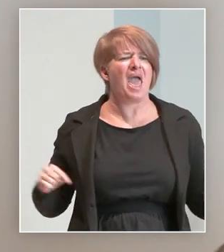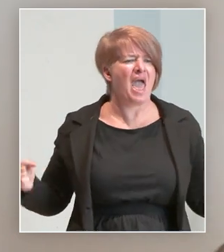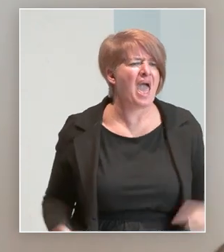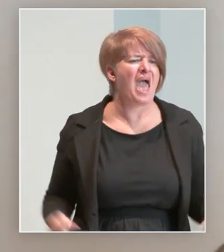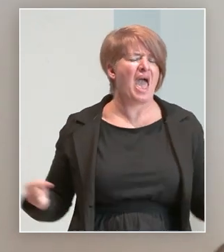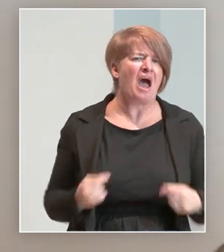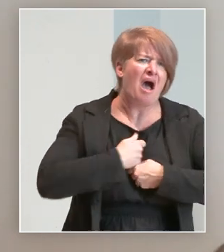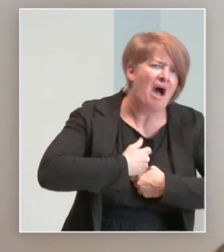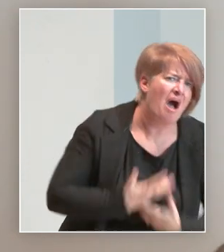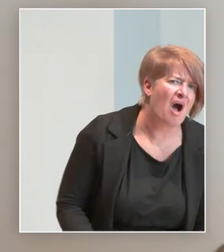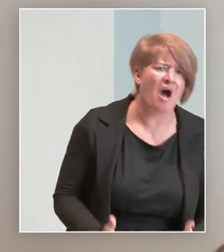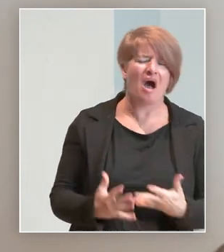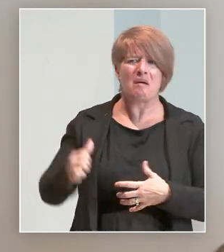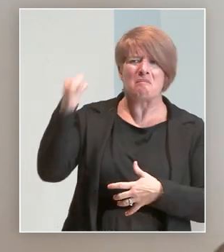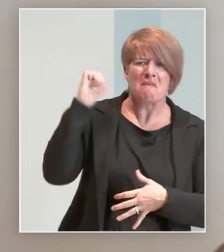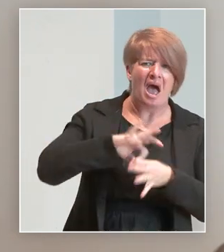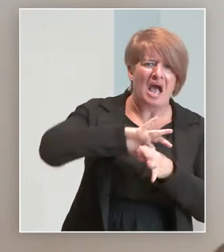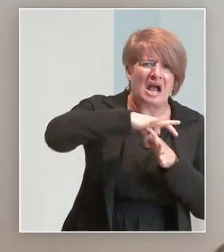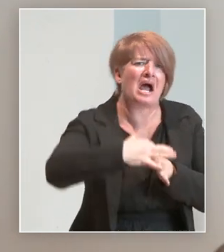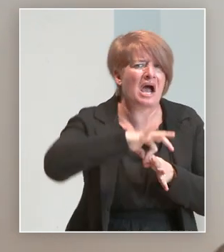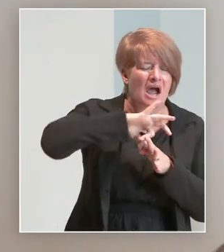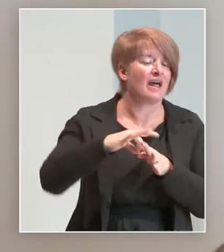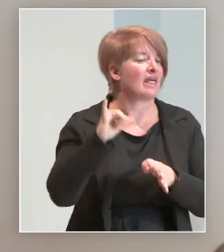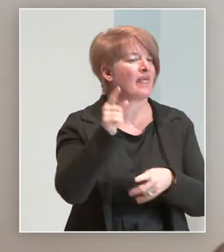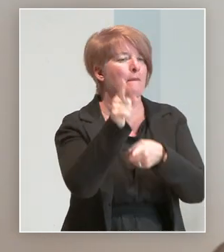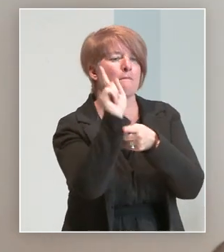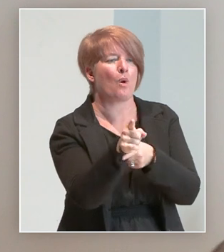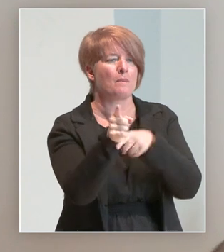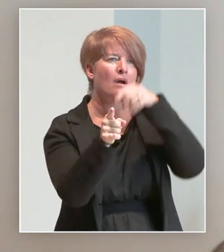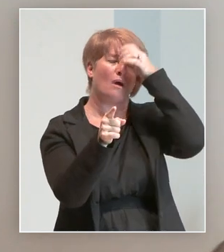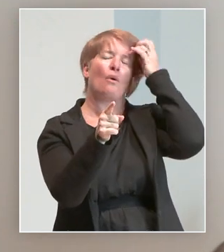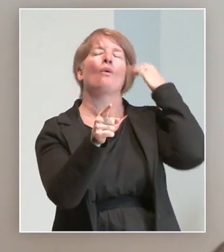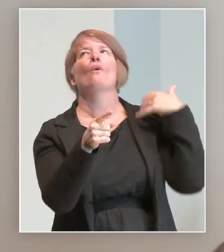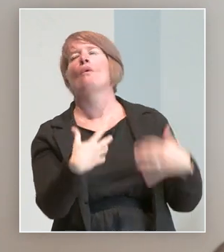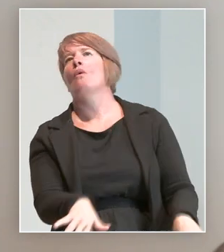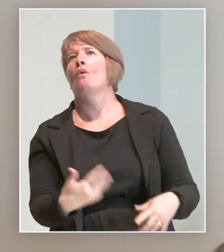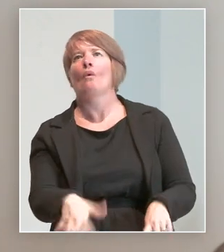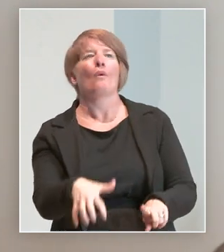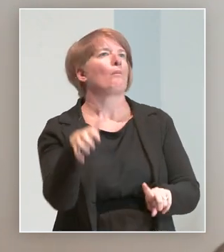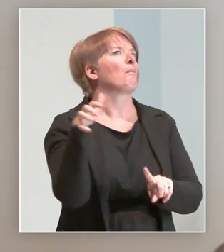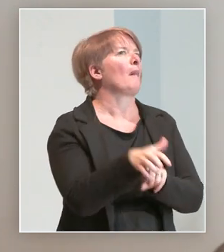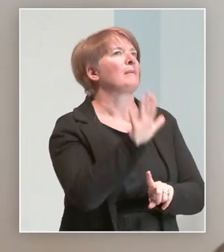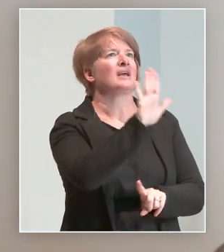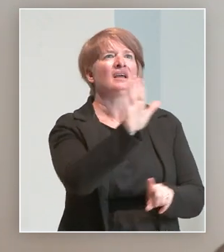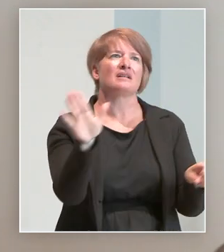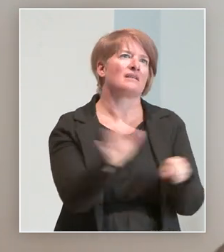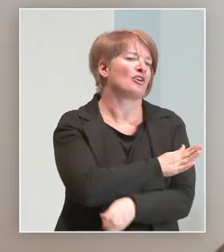back brace to support his spine. The moment will go down as one of the highlights of Keith Jarrett's